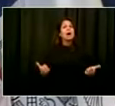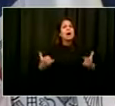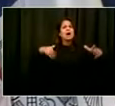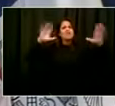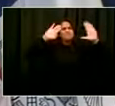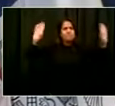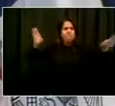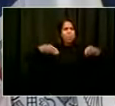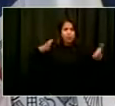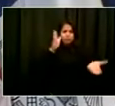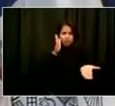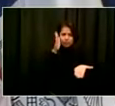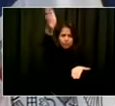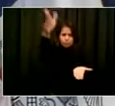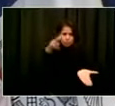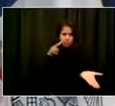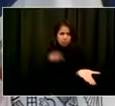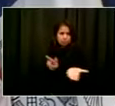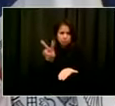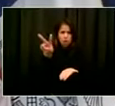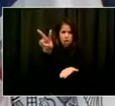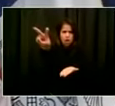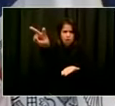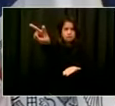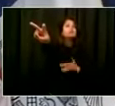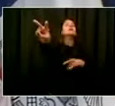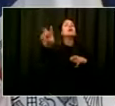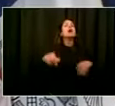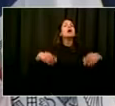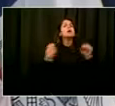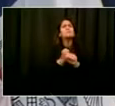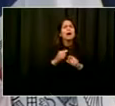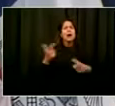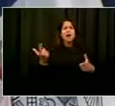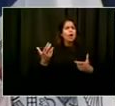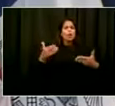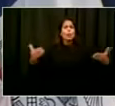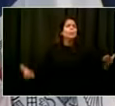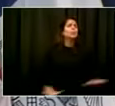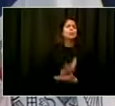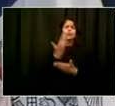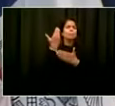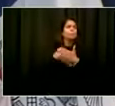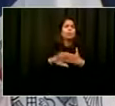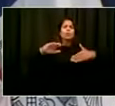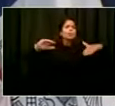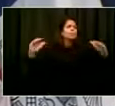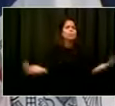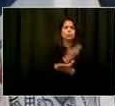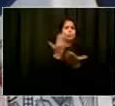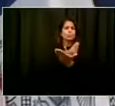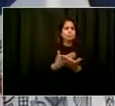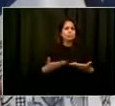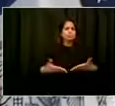on the rebirth and let's see this as the first step to that rebirth together. Thank you, everybody.